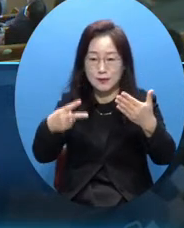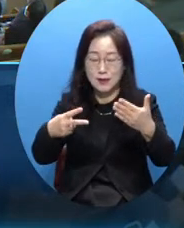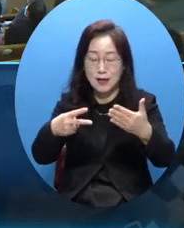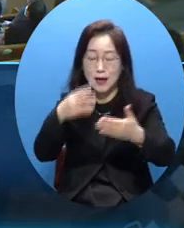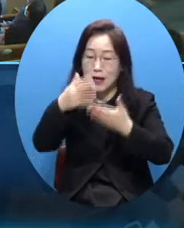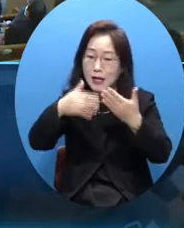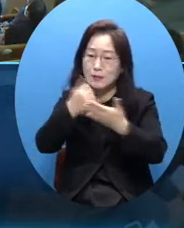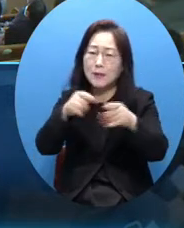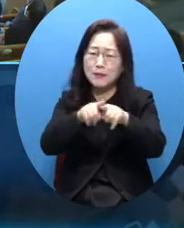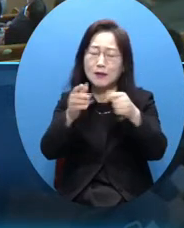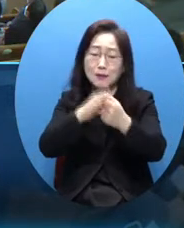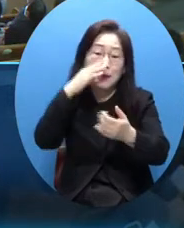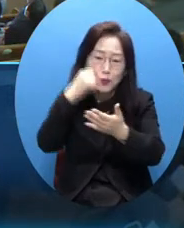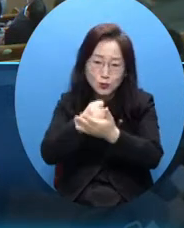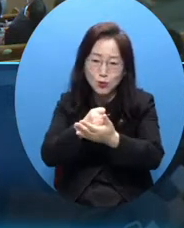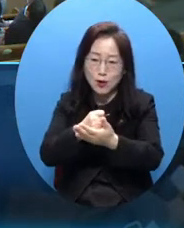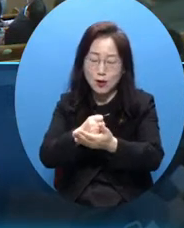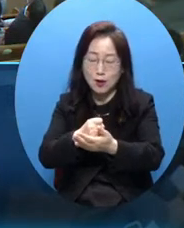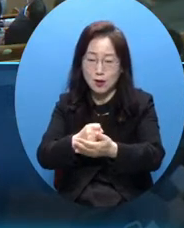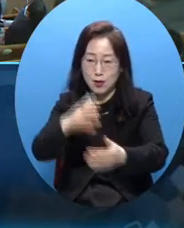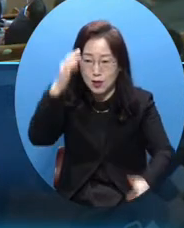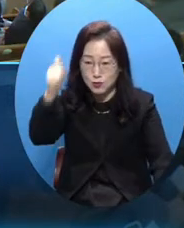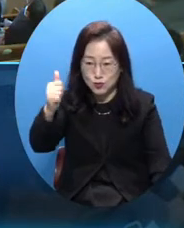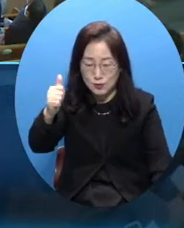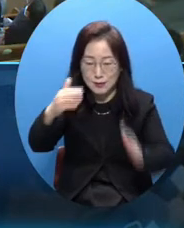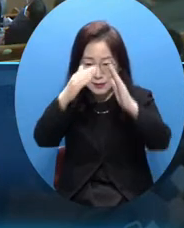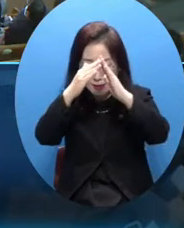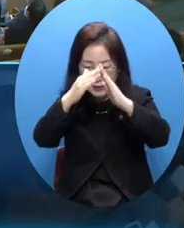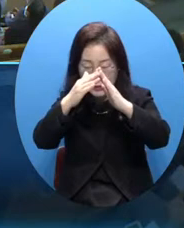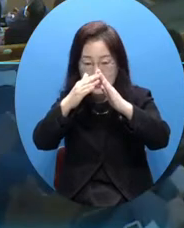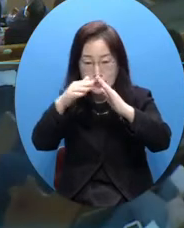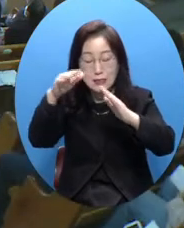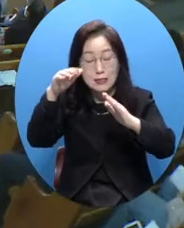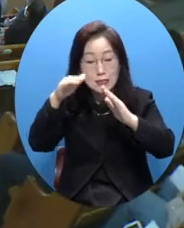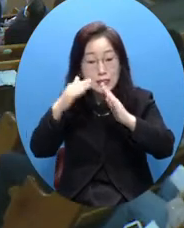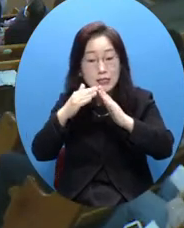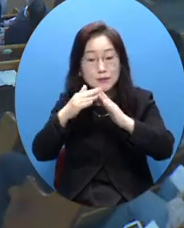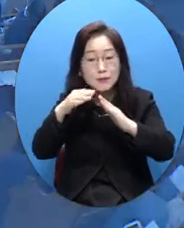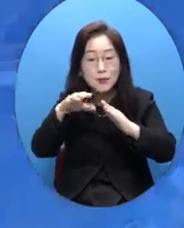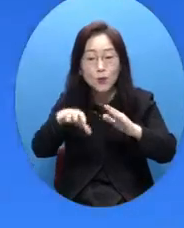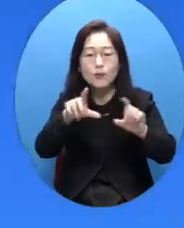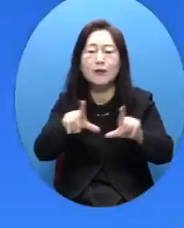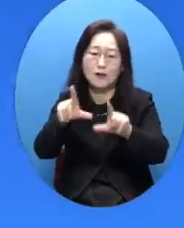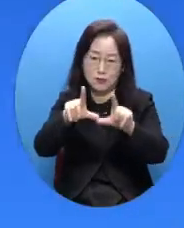Joseph so that he prospered he lived in the house of his Egyptian master